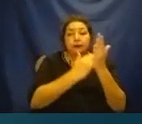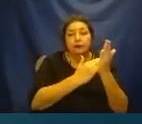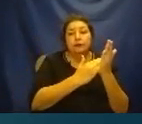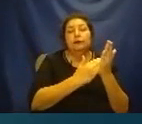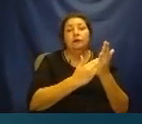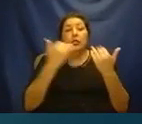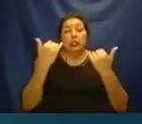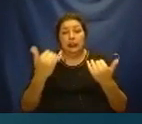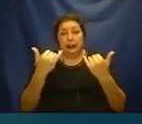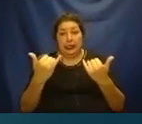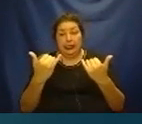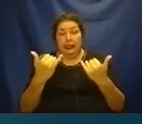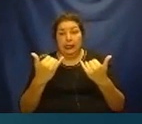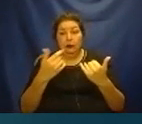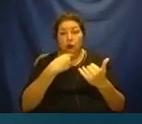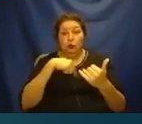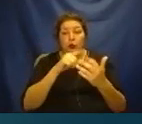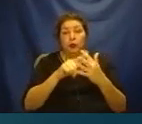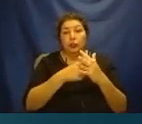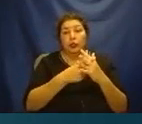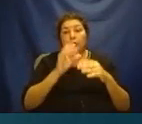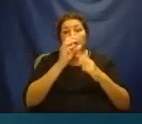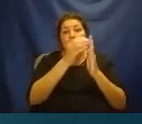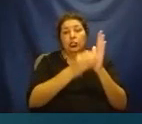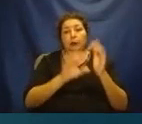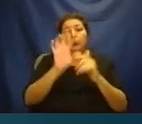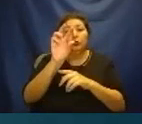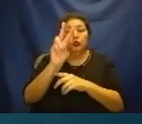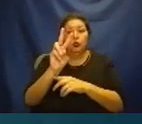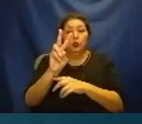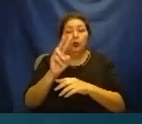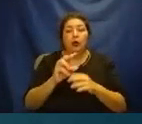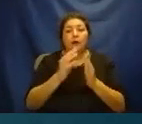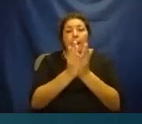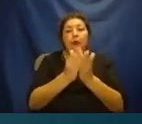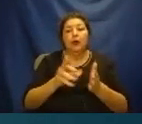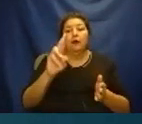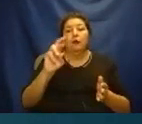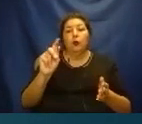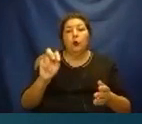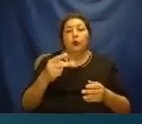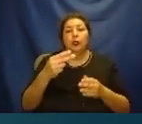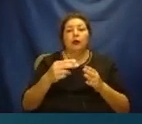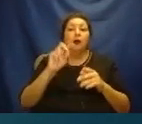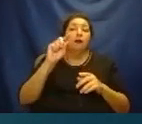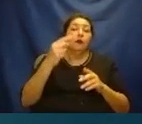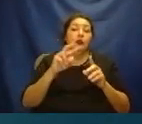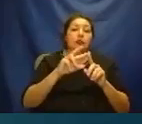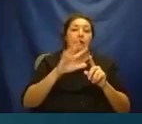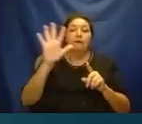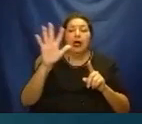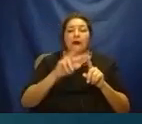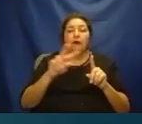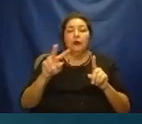Today we'll be beginning chapter 2 of the book of Ruth, with the first 5 verses, and let's read